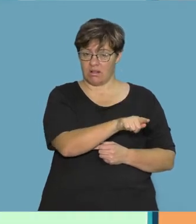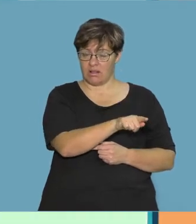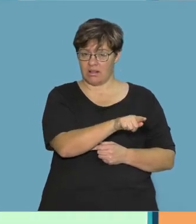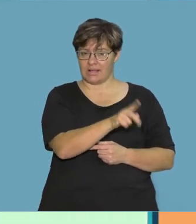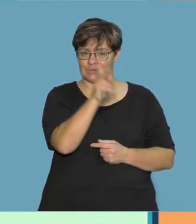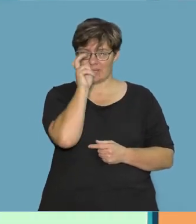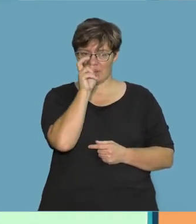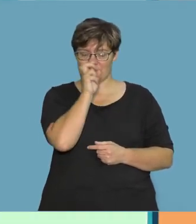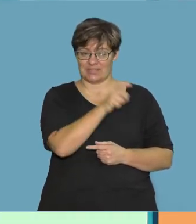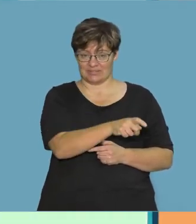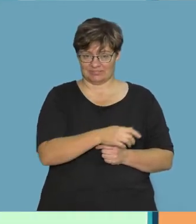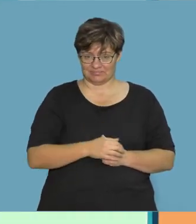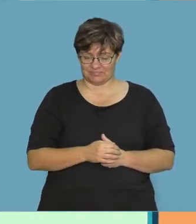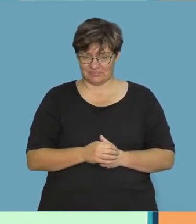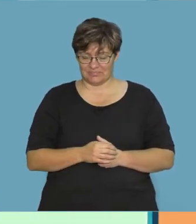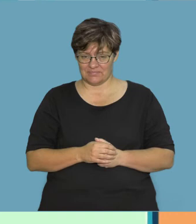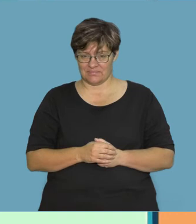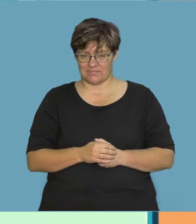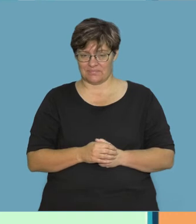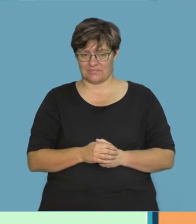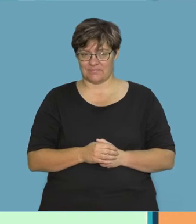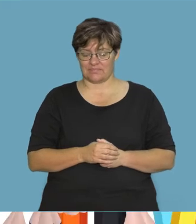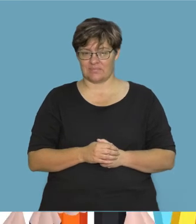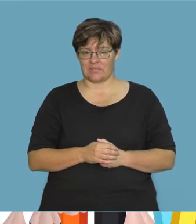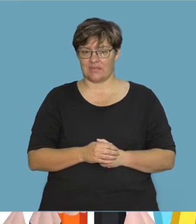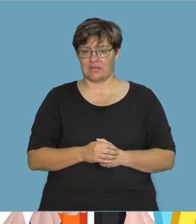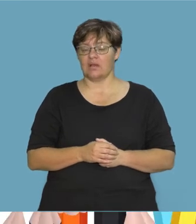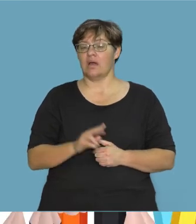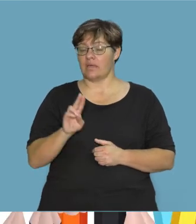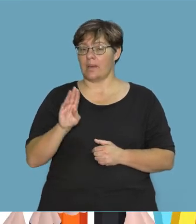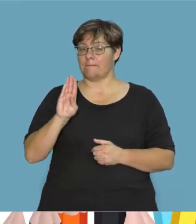That's right. So which one has the sound?